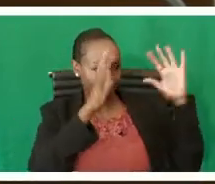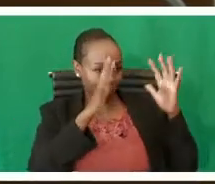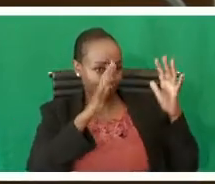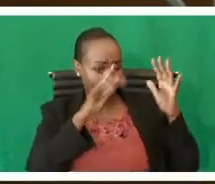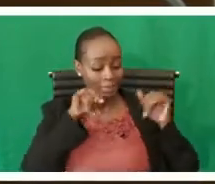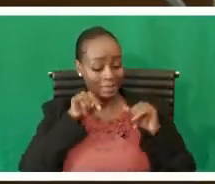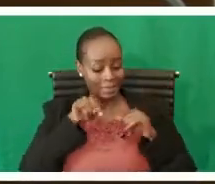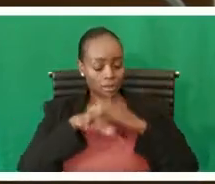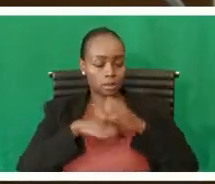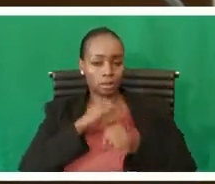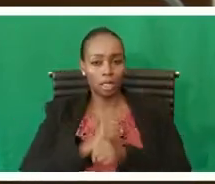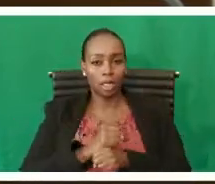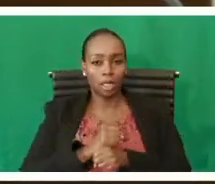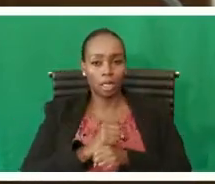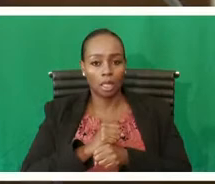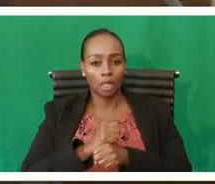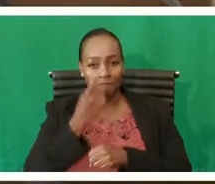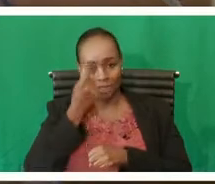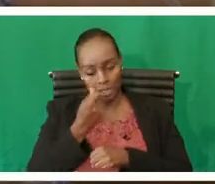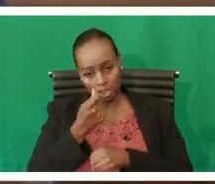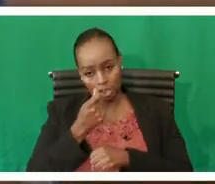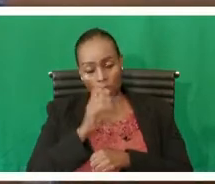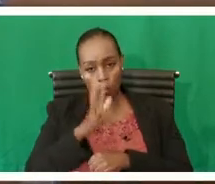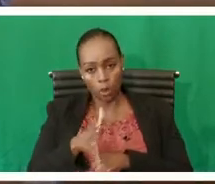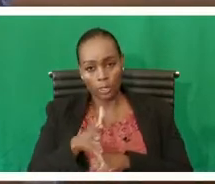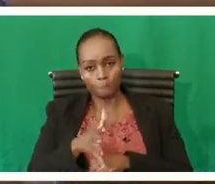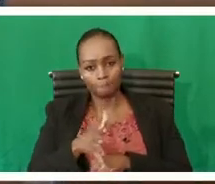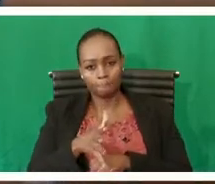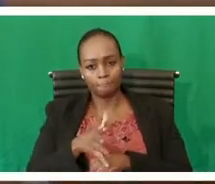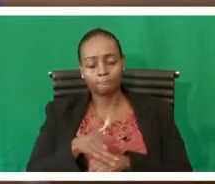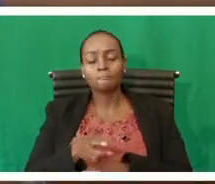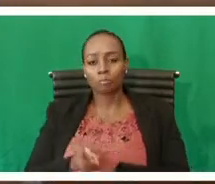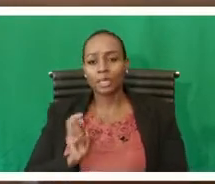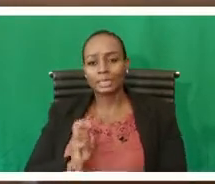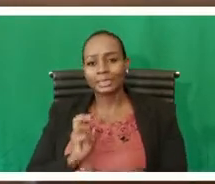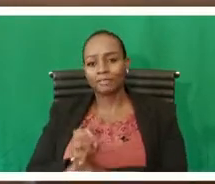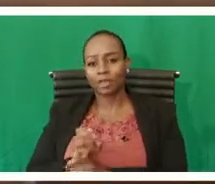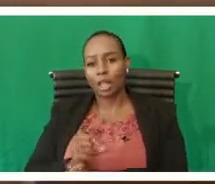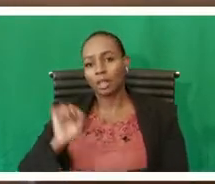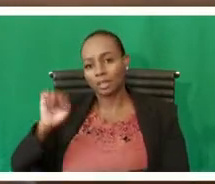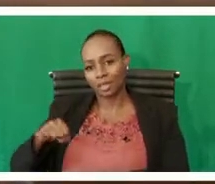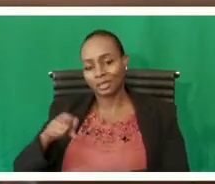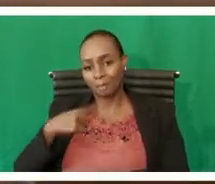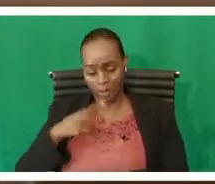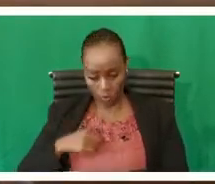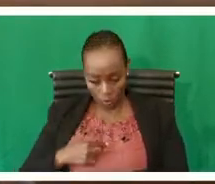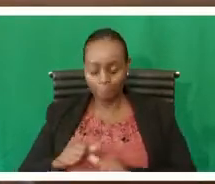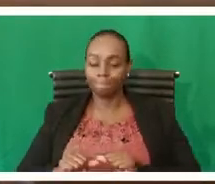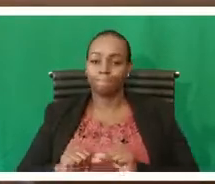silimon sena sa ditšhelete la ho le thata mara re tla nne re epile.